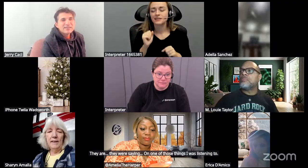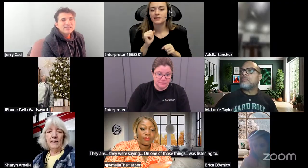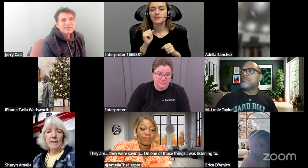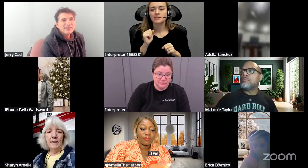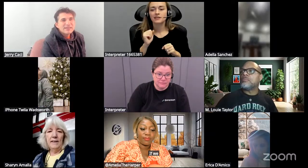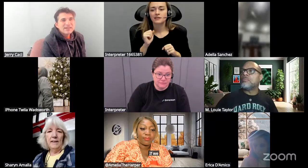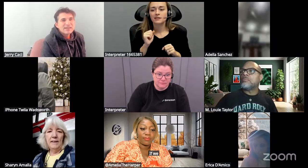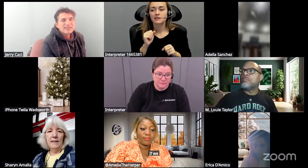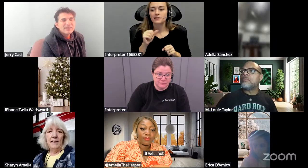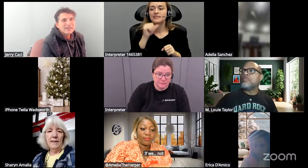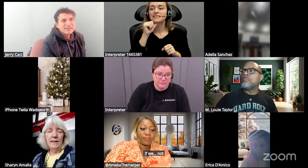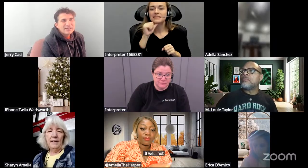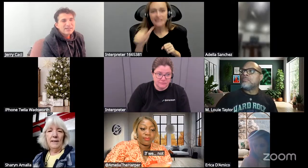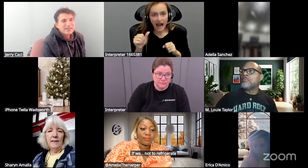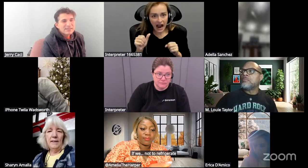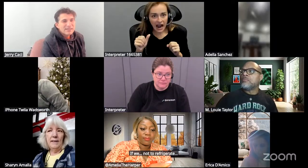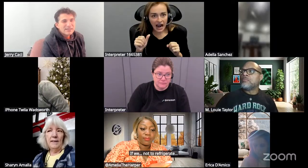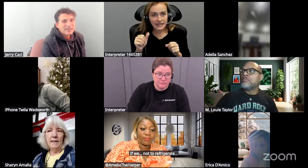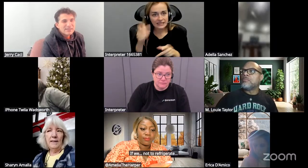to refrigerate